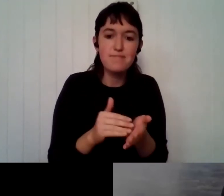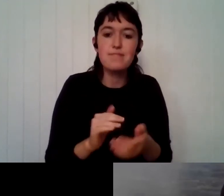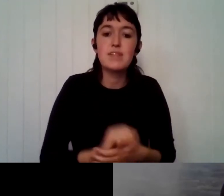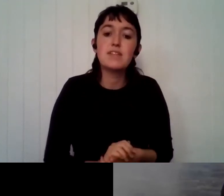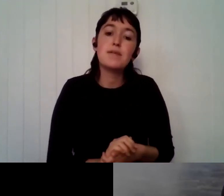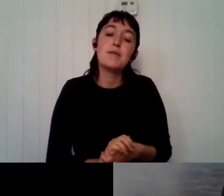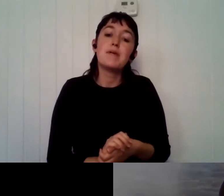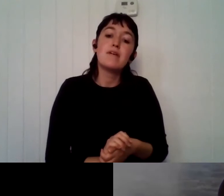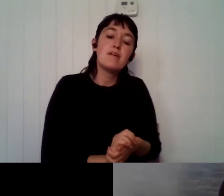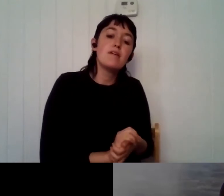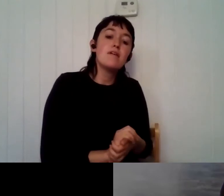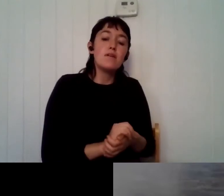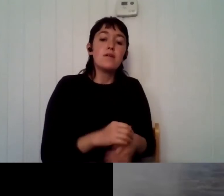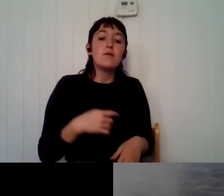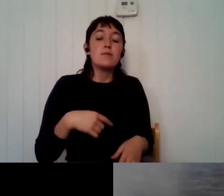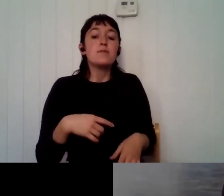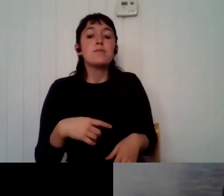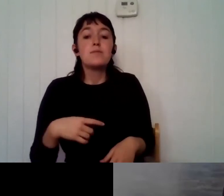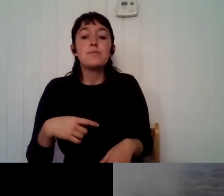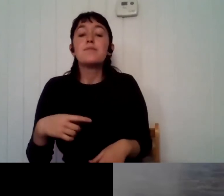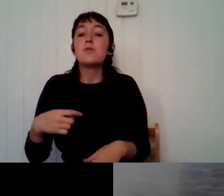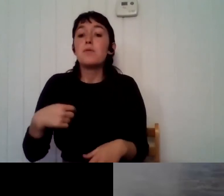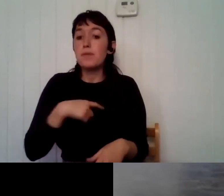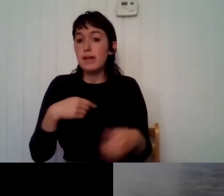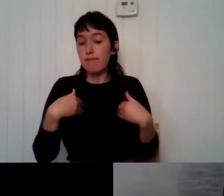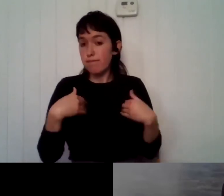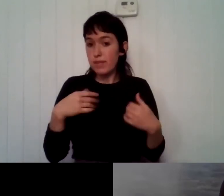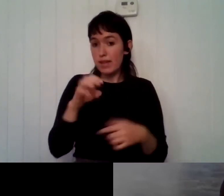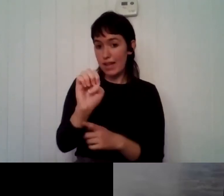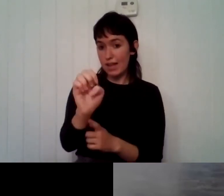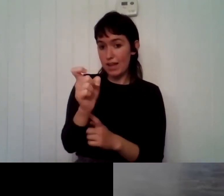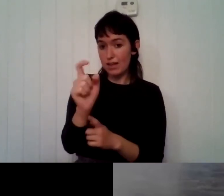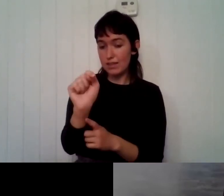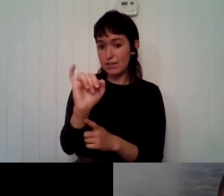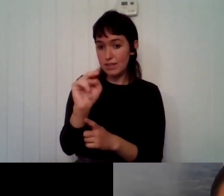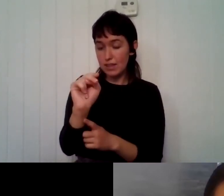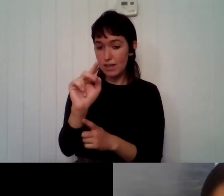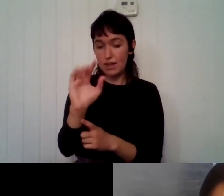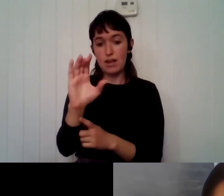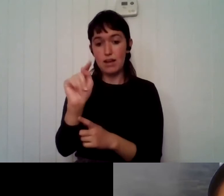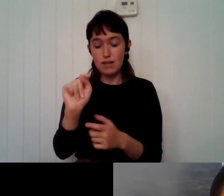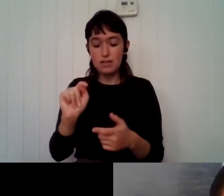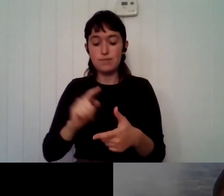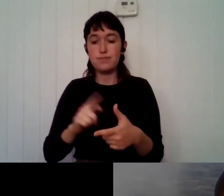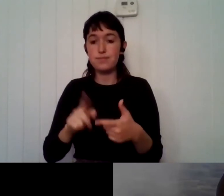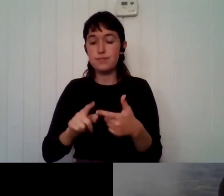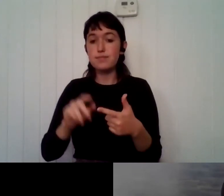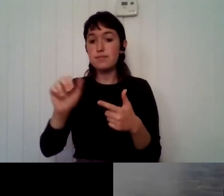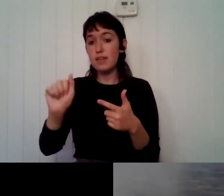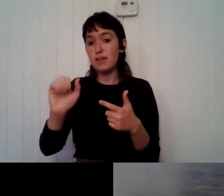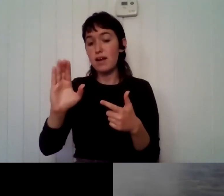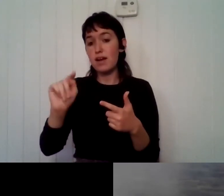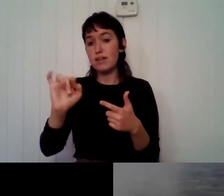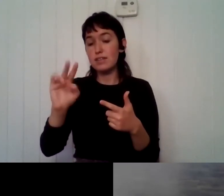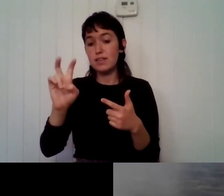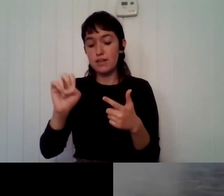definitions. So you have extinct, okay, active, potentially active and dormant.